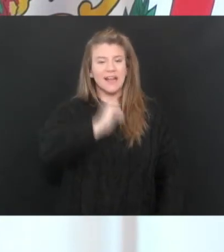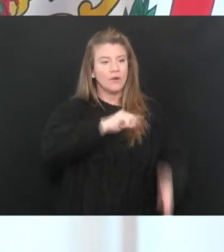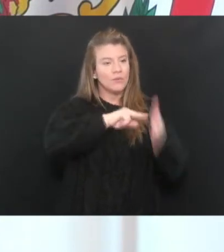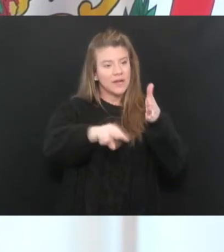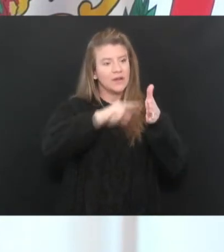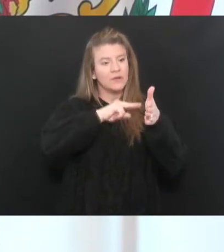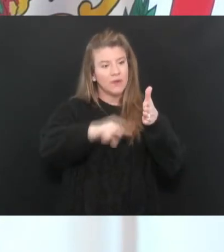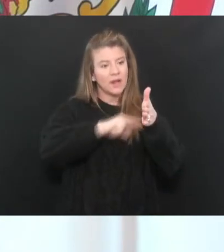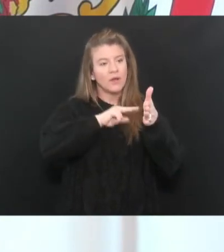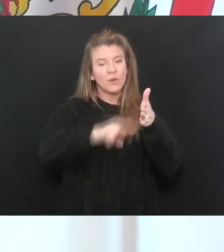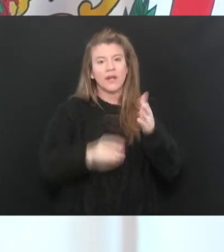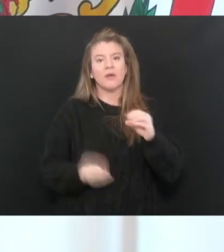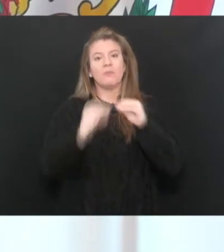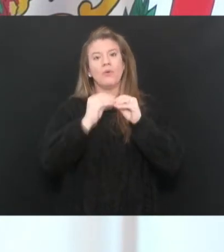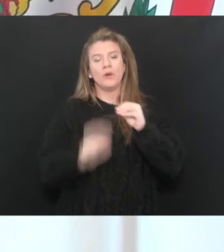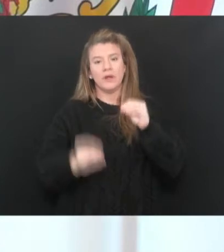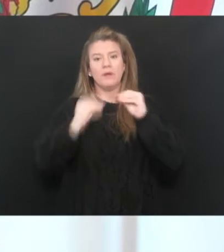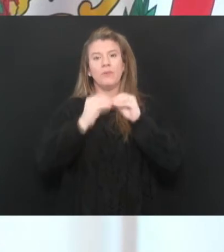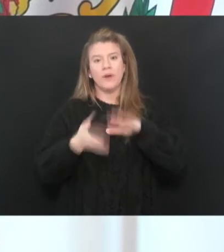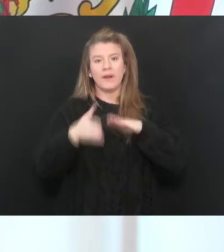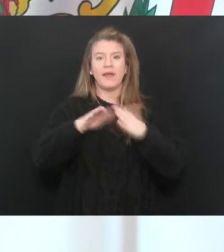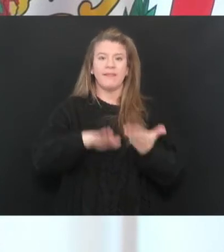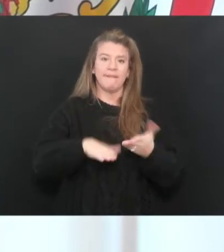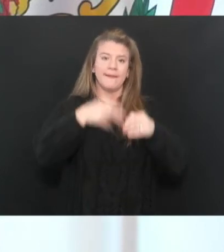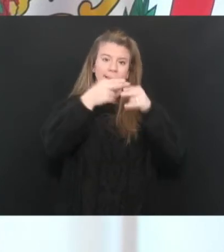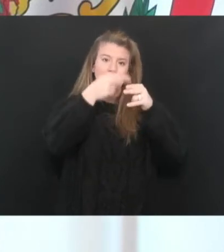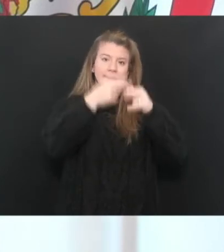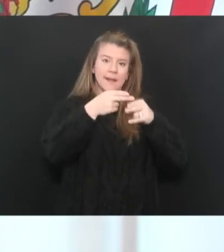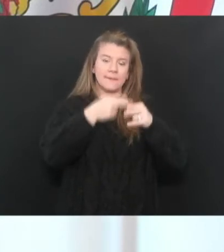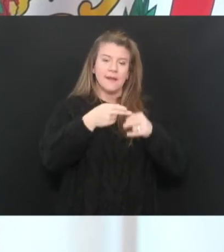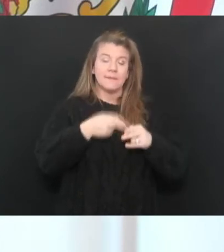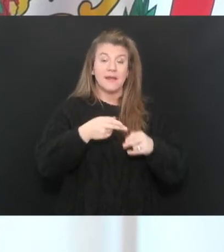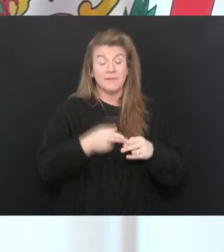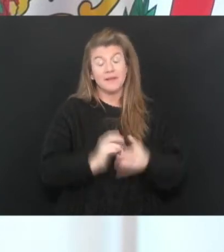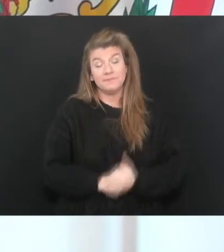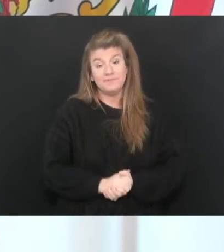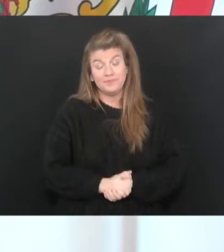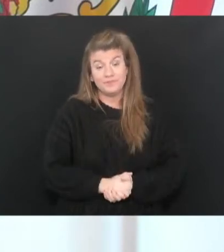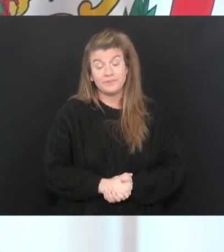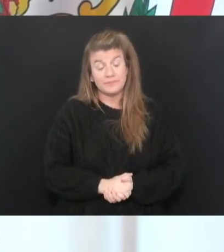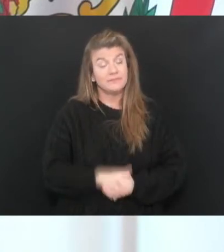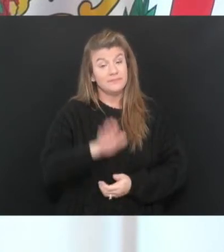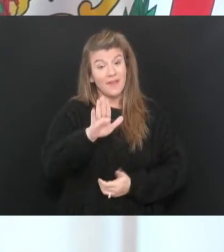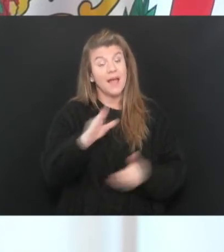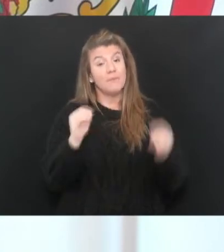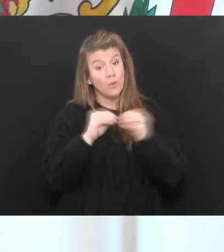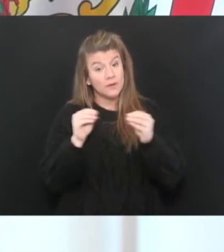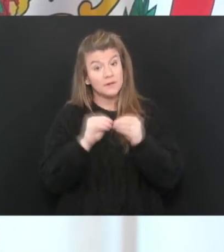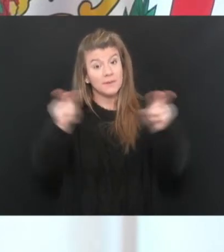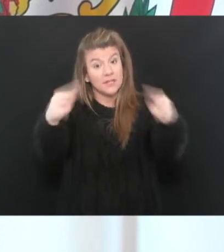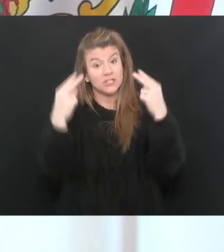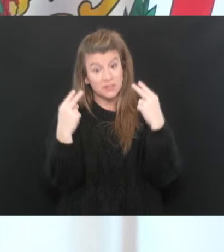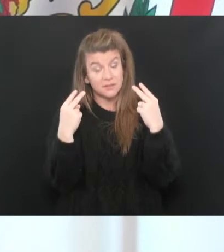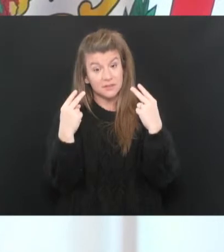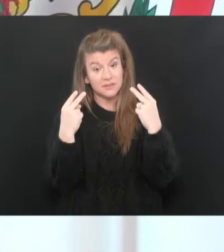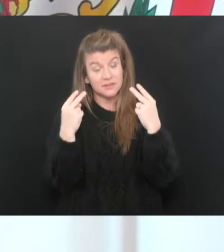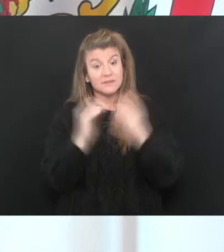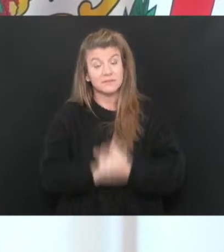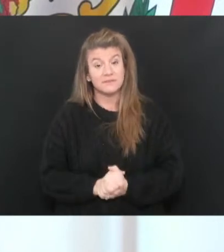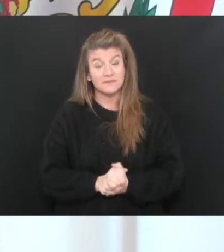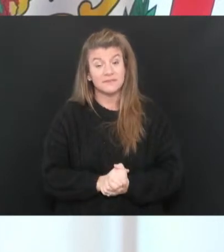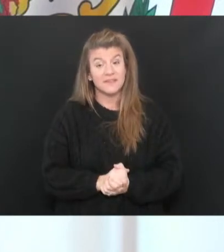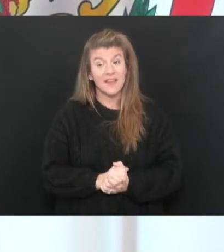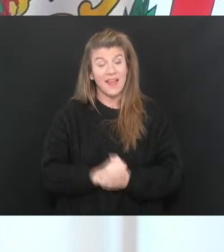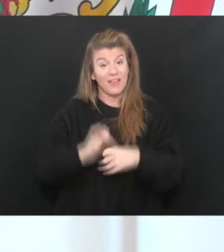names, a lot of names. And you know what else? And you got to listen to me on this. These variants are the